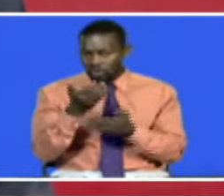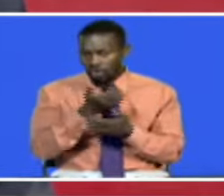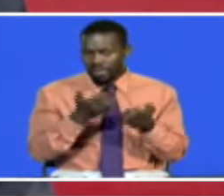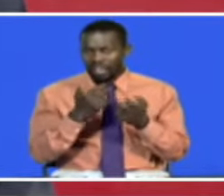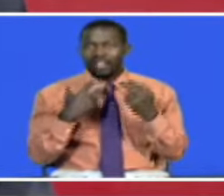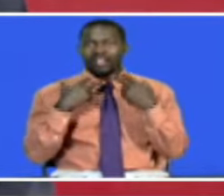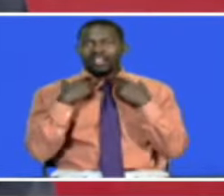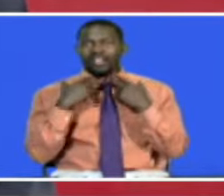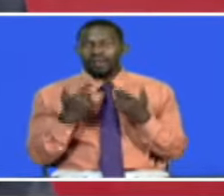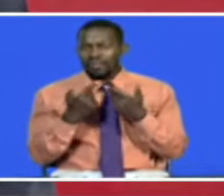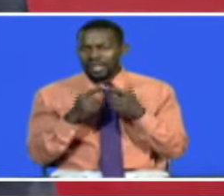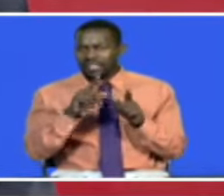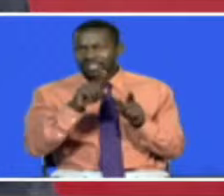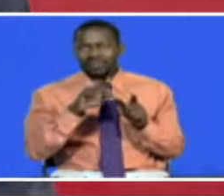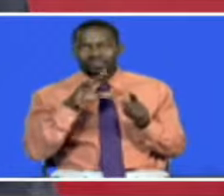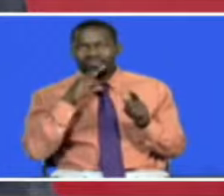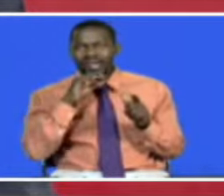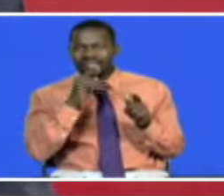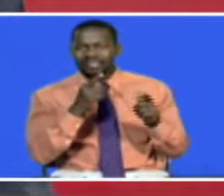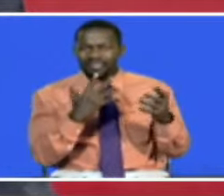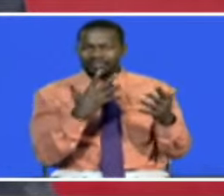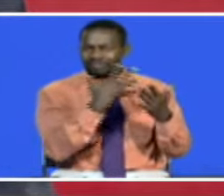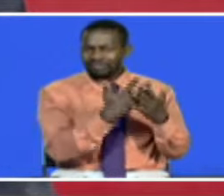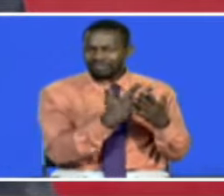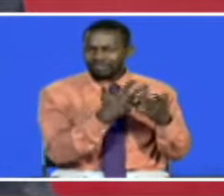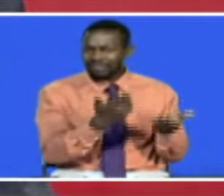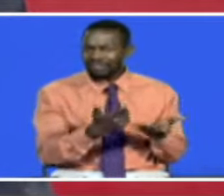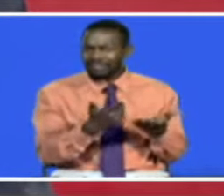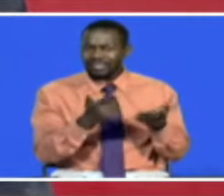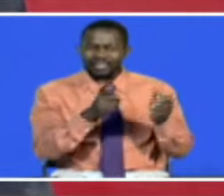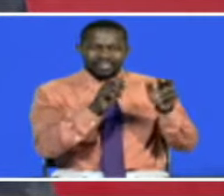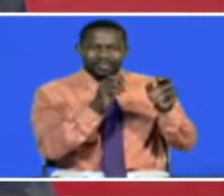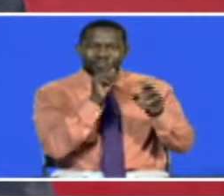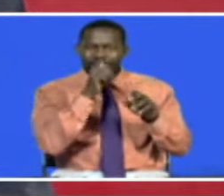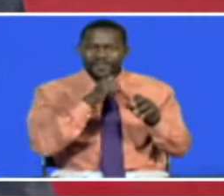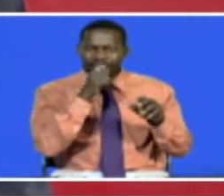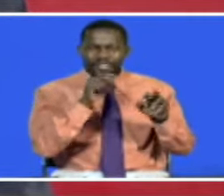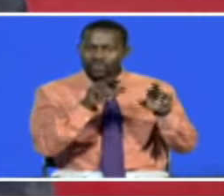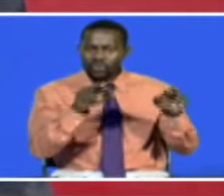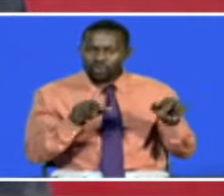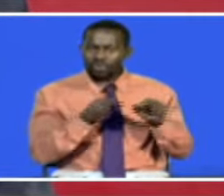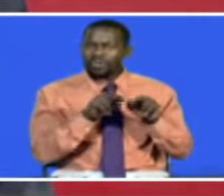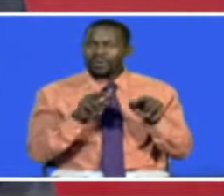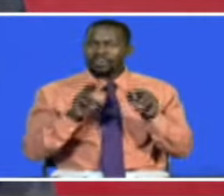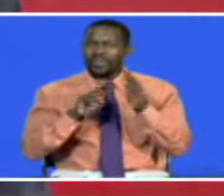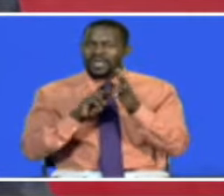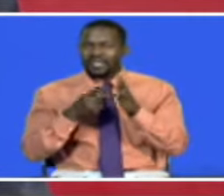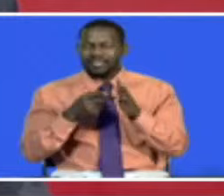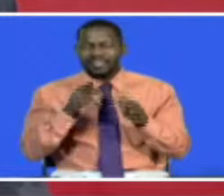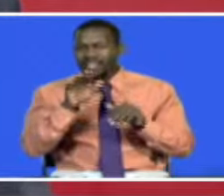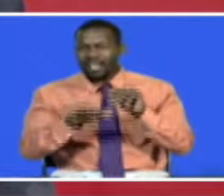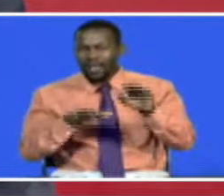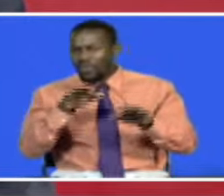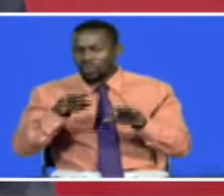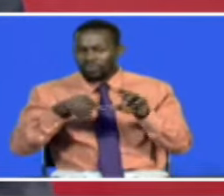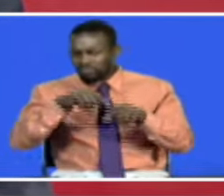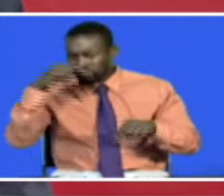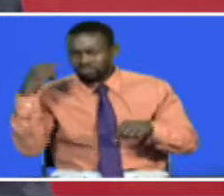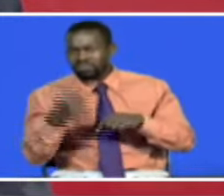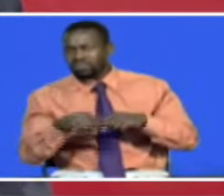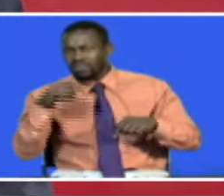put in chambers, I can register there must be some torture, Nyayo torture-like chambers within the country